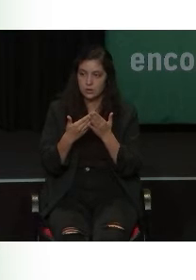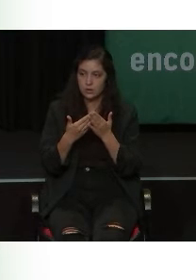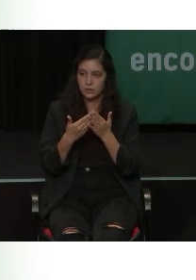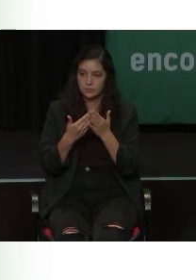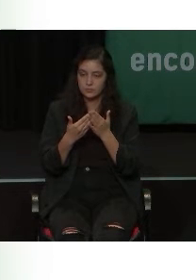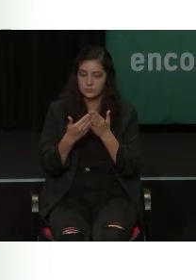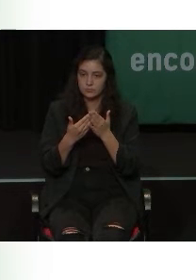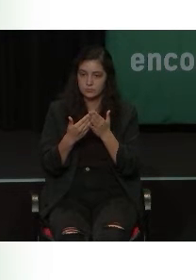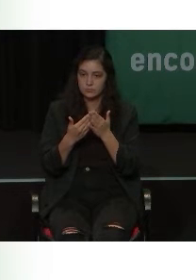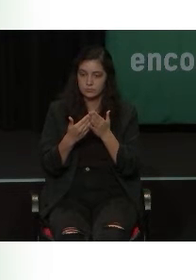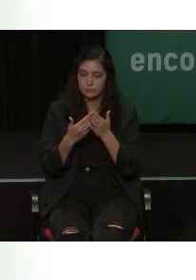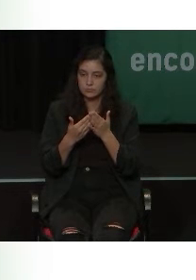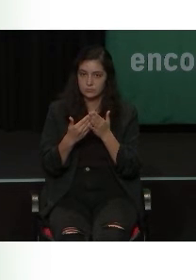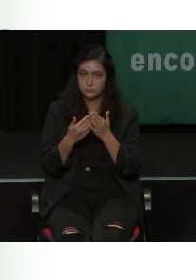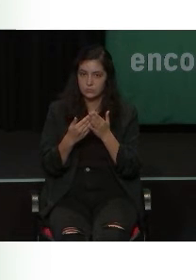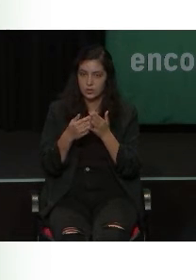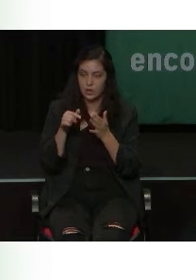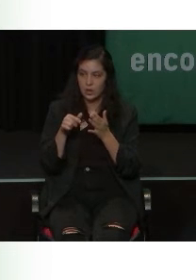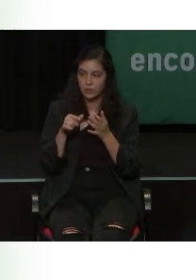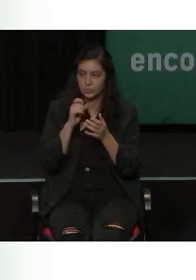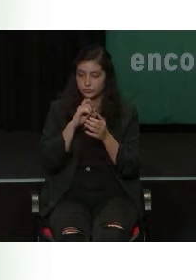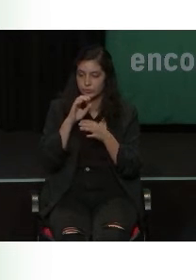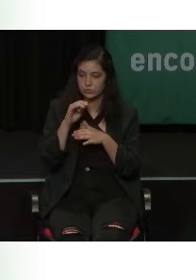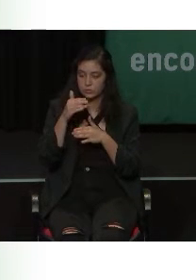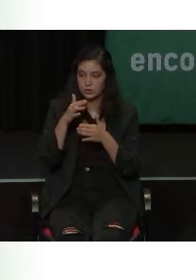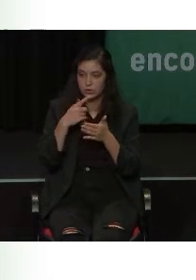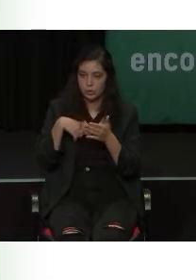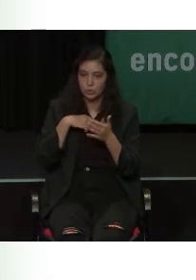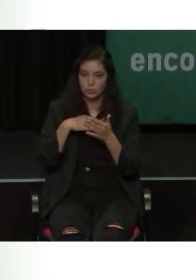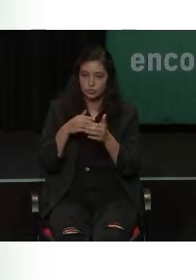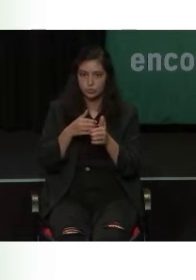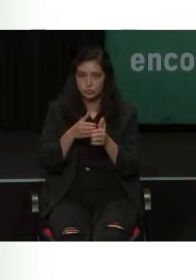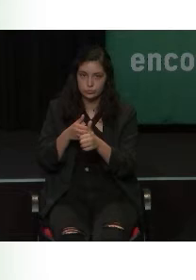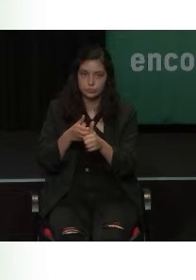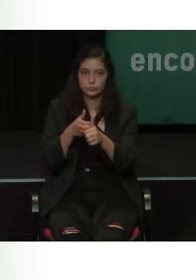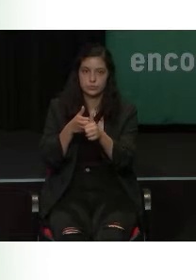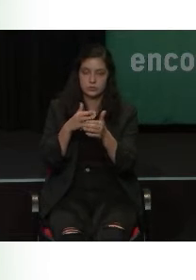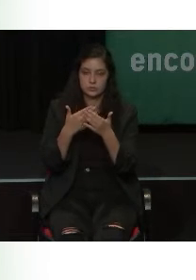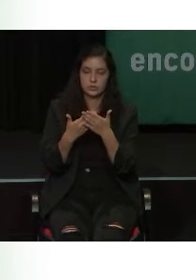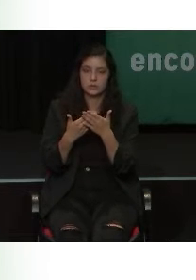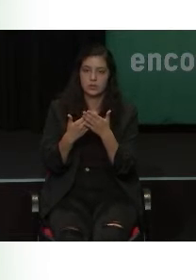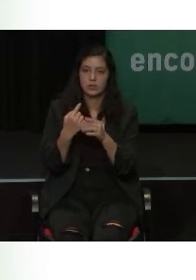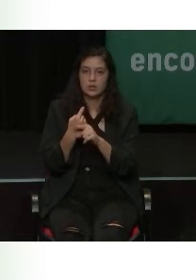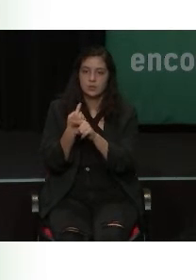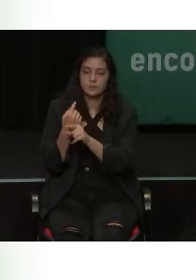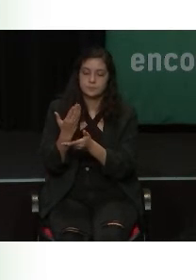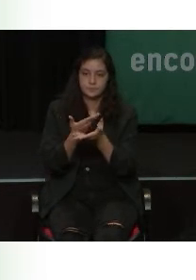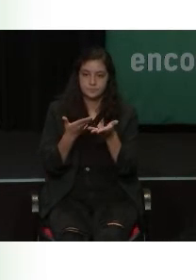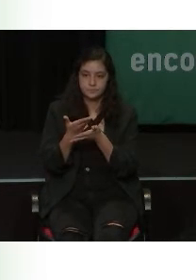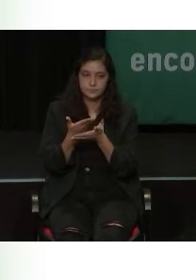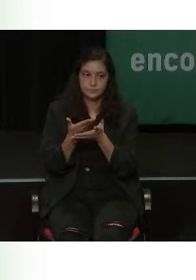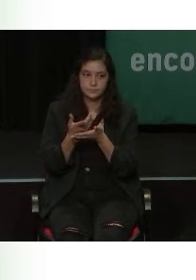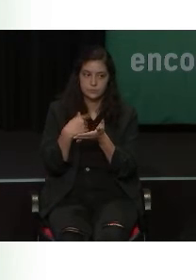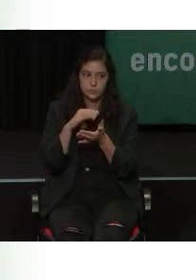the IBET, who is the one that made possible for us to conduct these antibody measurements. We